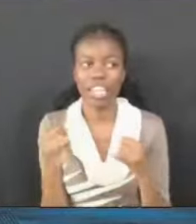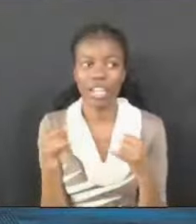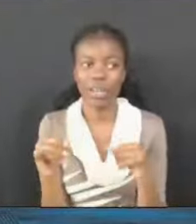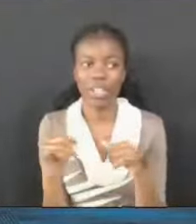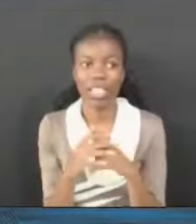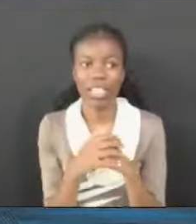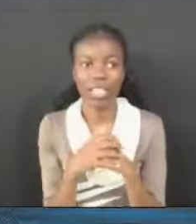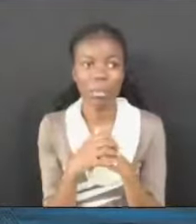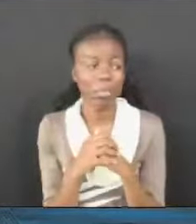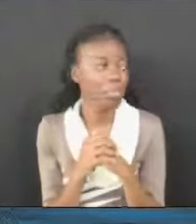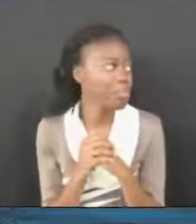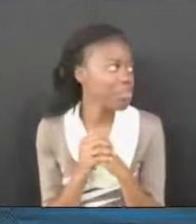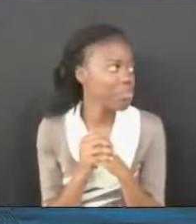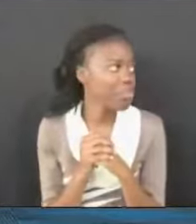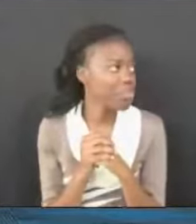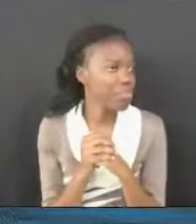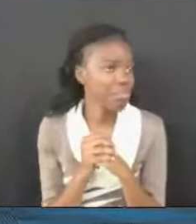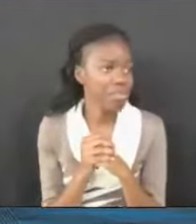Yes, yes.